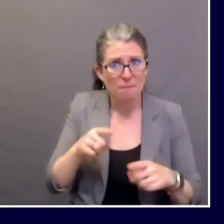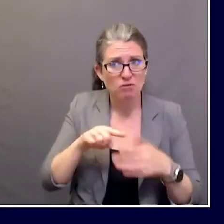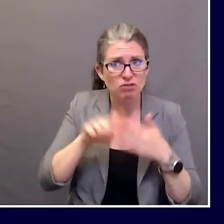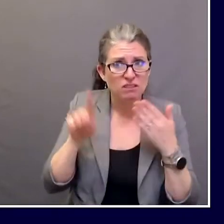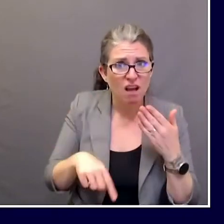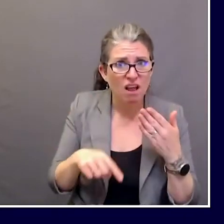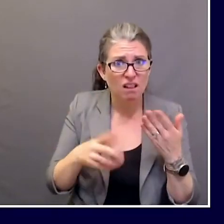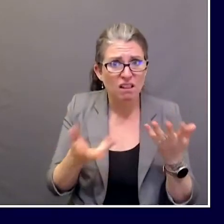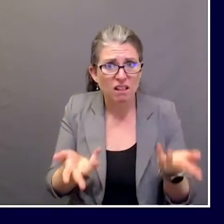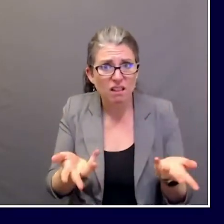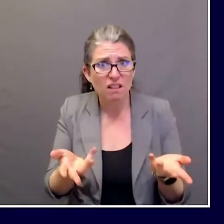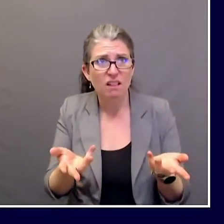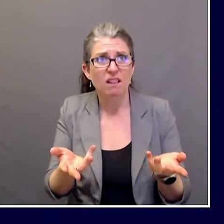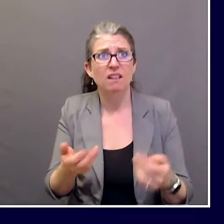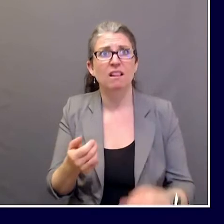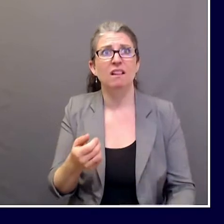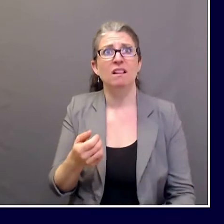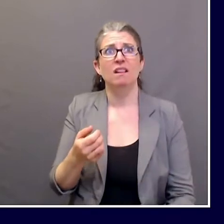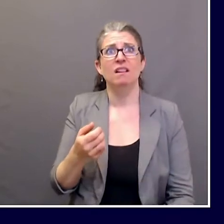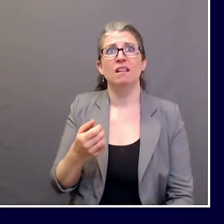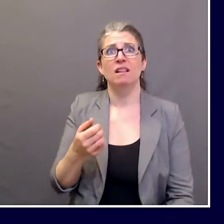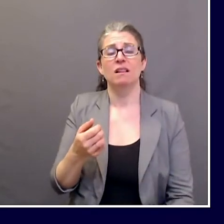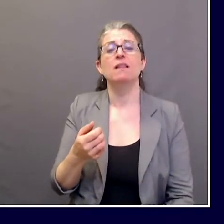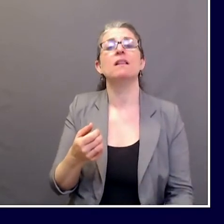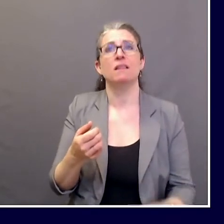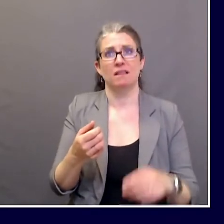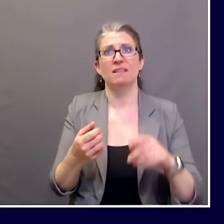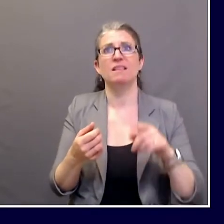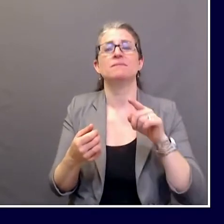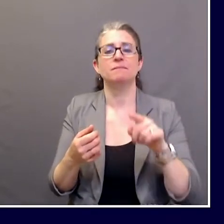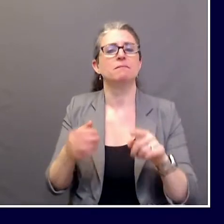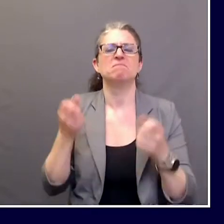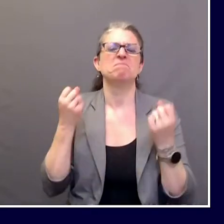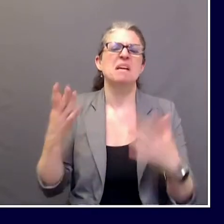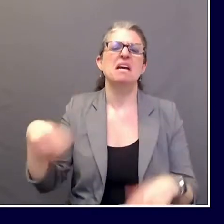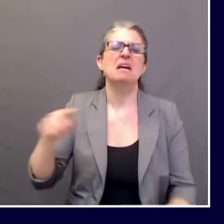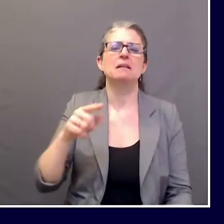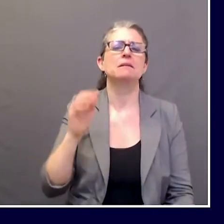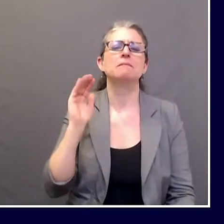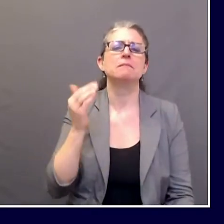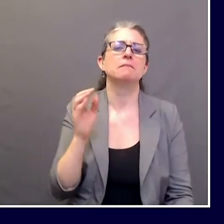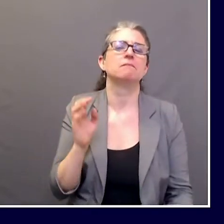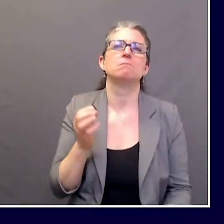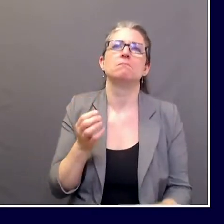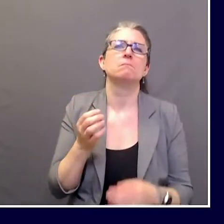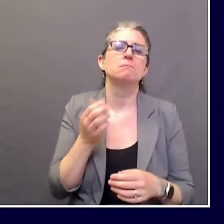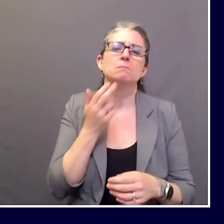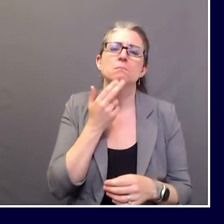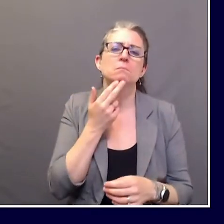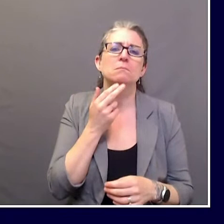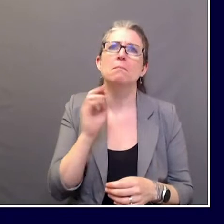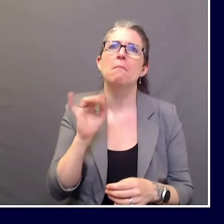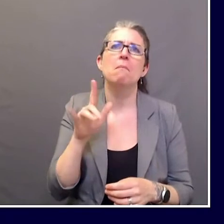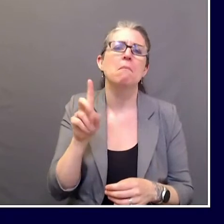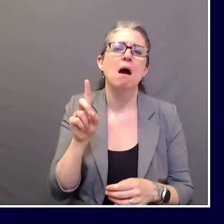reported mild symptoms. Several of them didn't even know that they had COVID at all. It's proof positive of how effective the vaccine is.